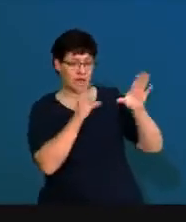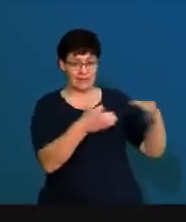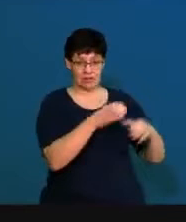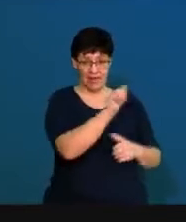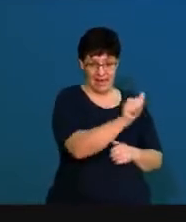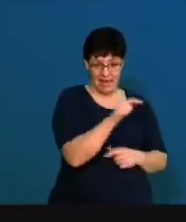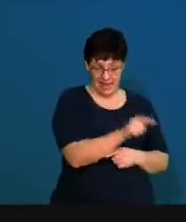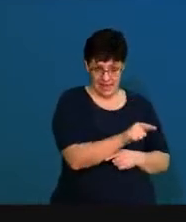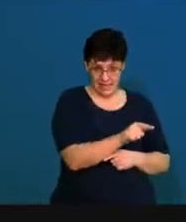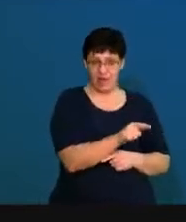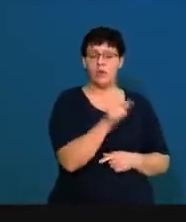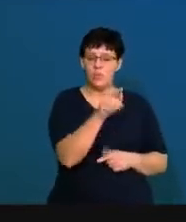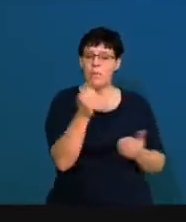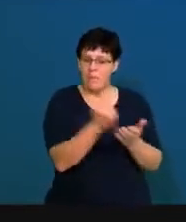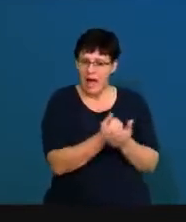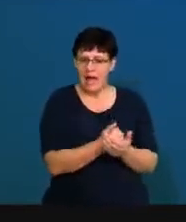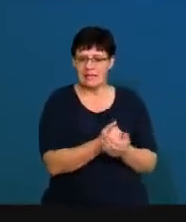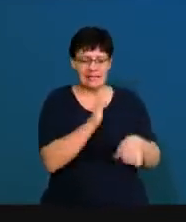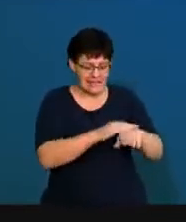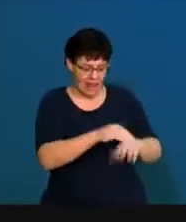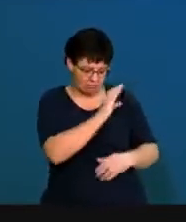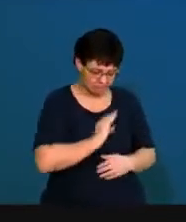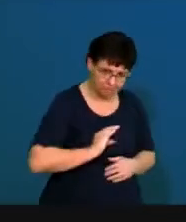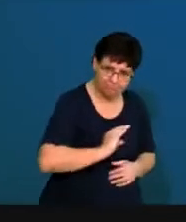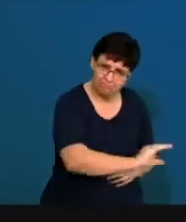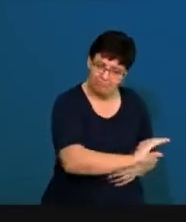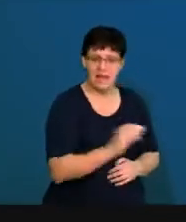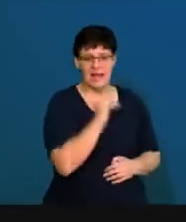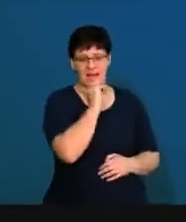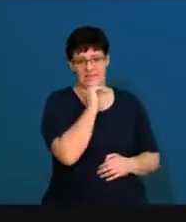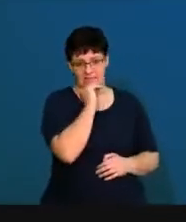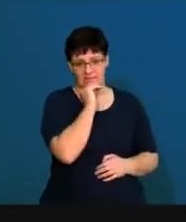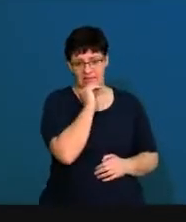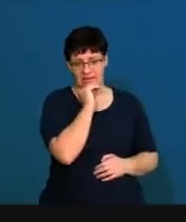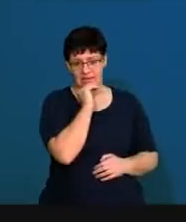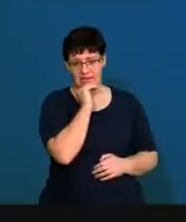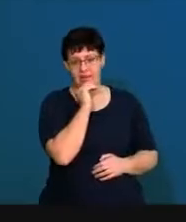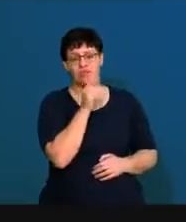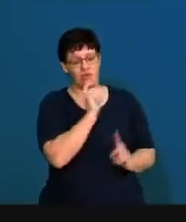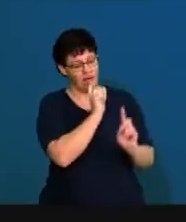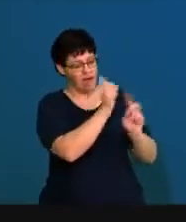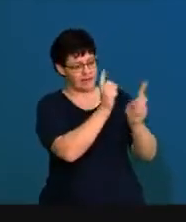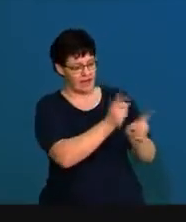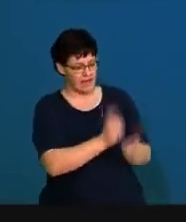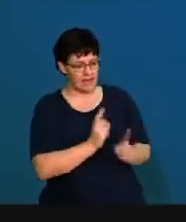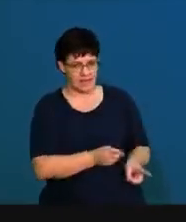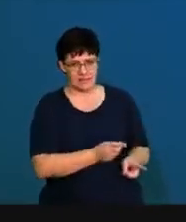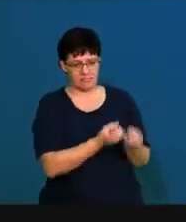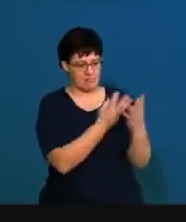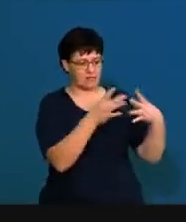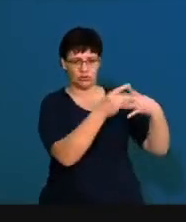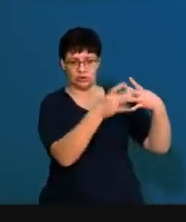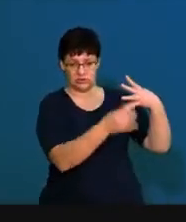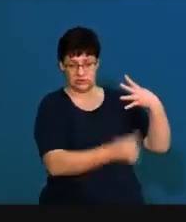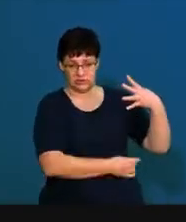important that we have to allocate enough time for us to actually answer multiple choice, because that's 20 marks.